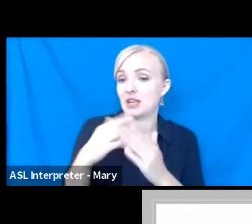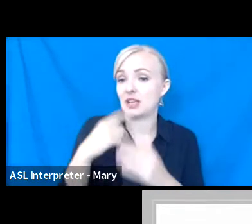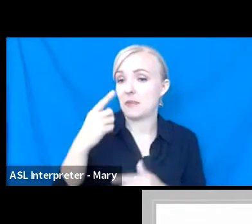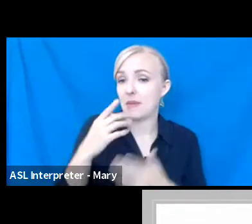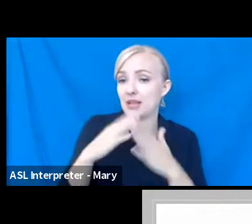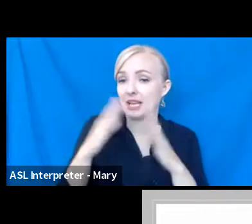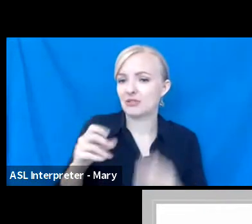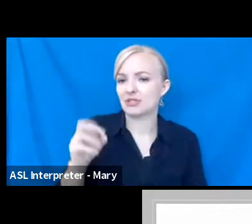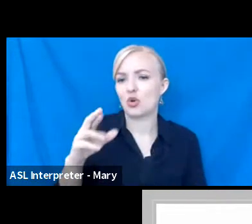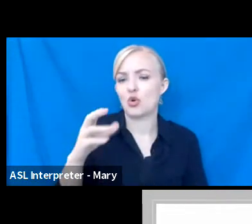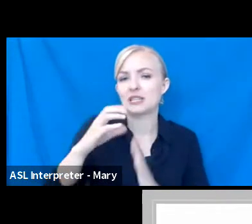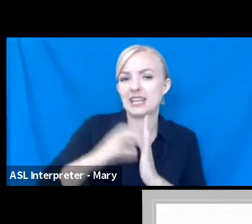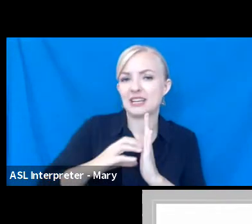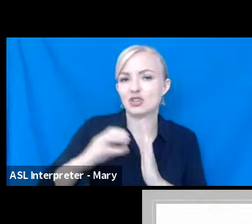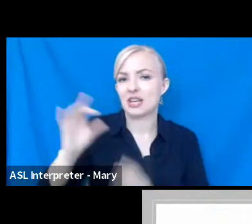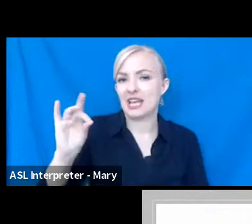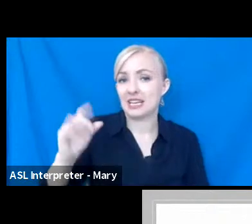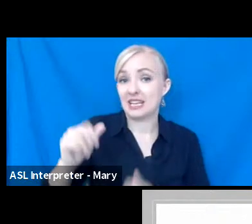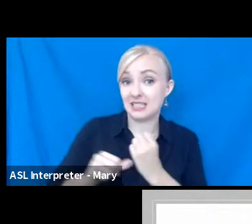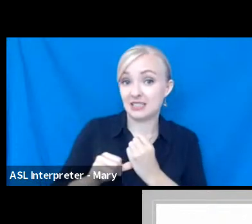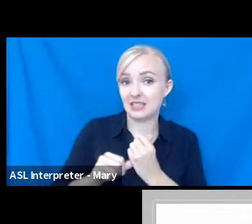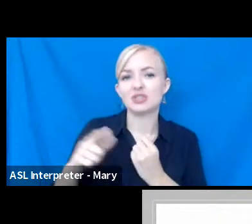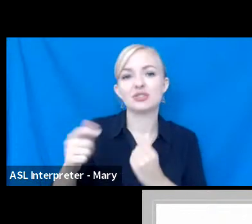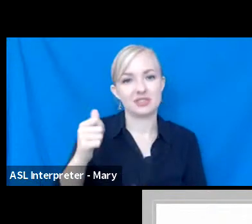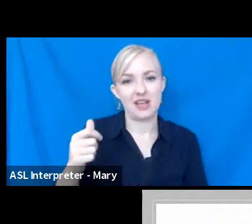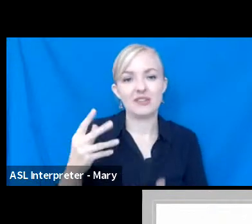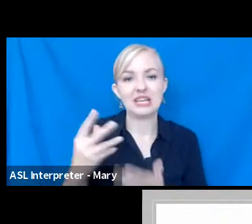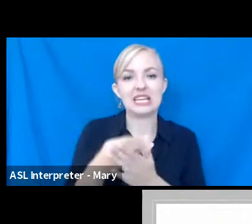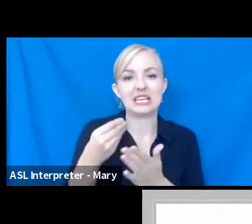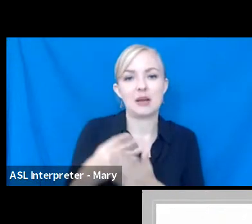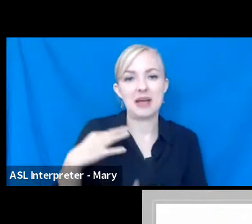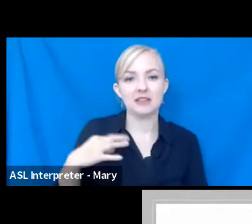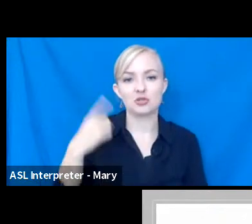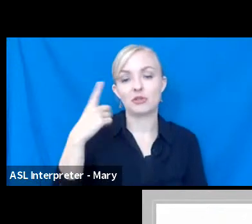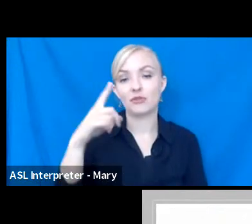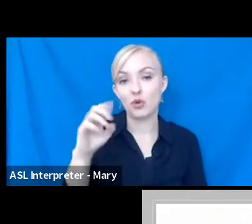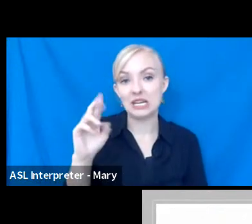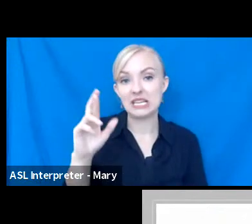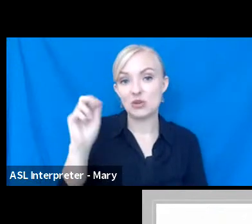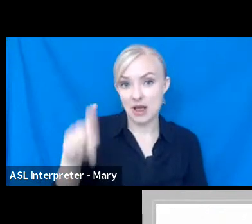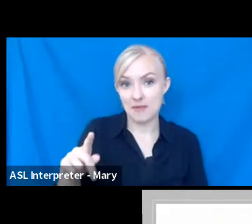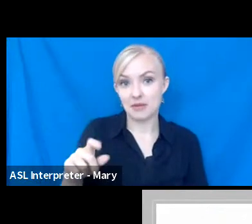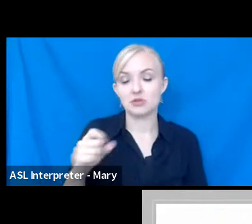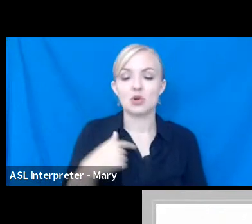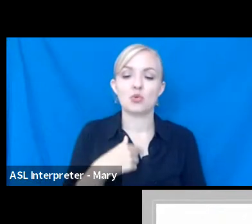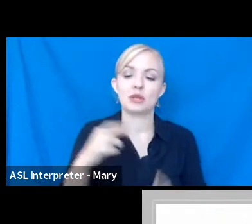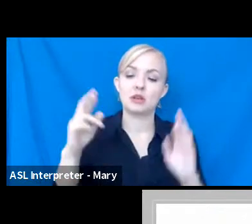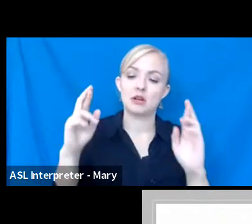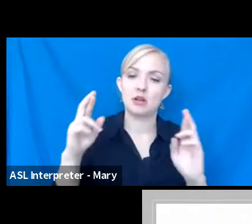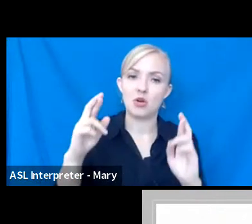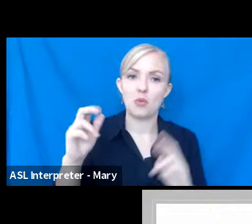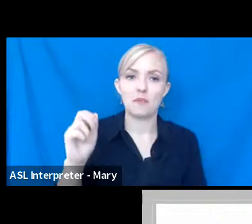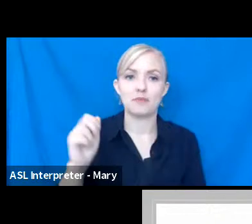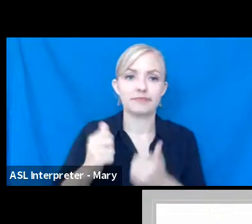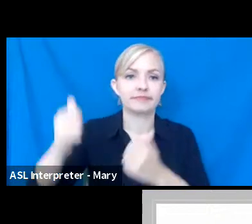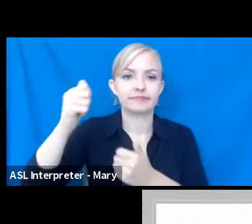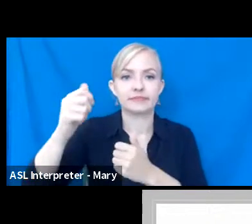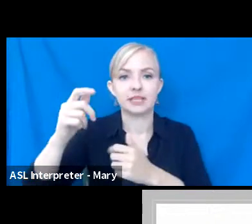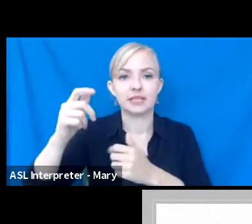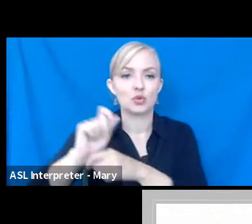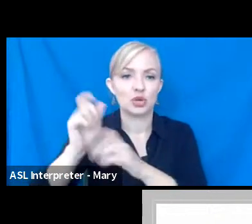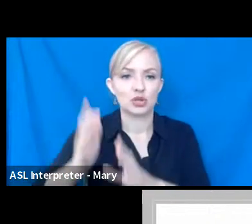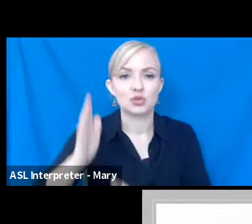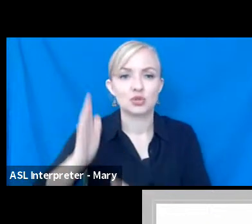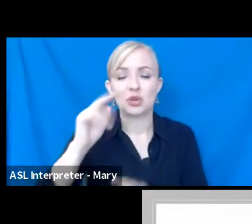8 assistance, you are income eligible for ERAP. So we hope administrators also will look at this